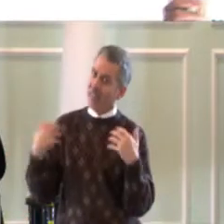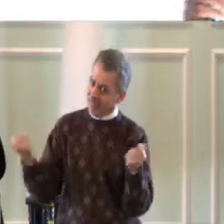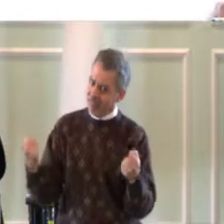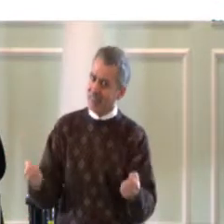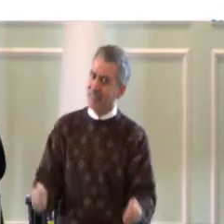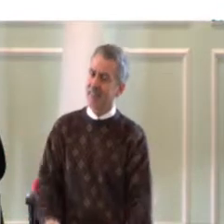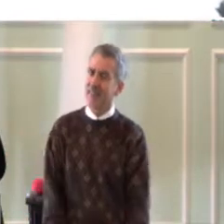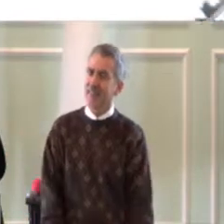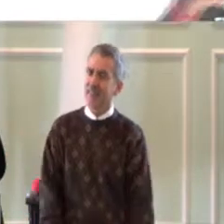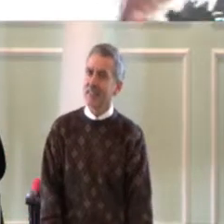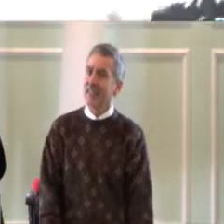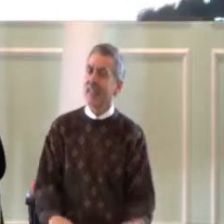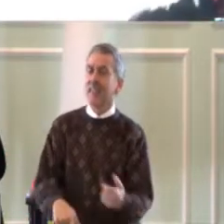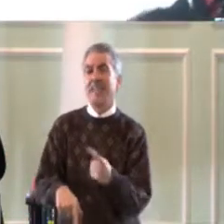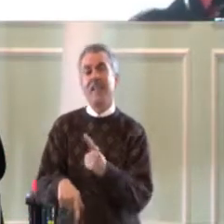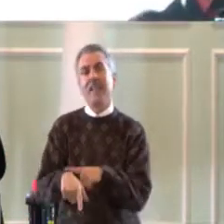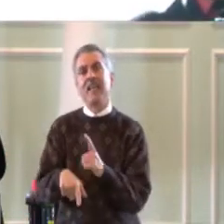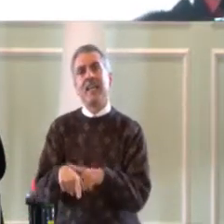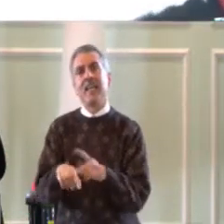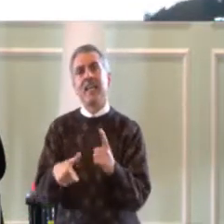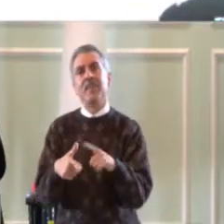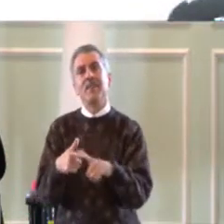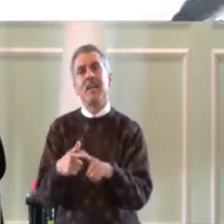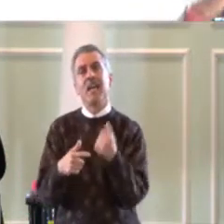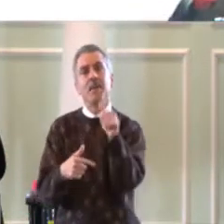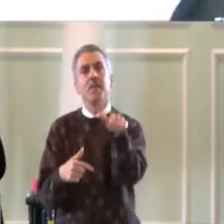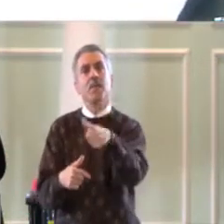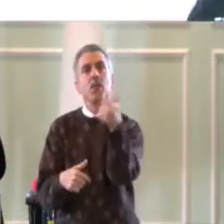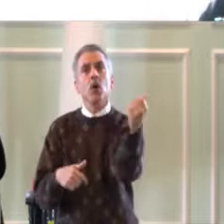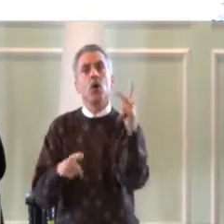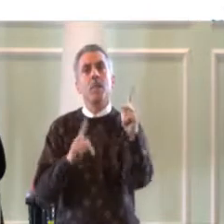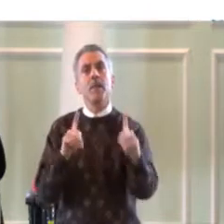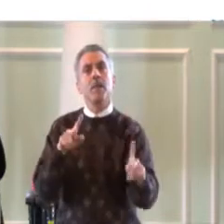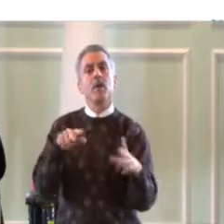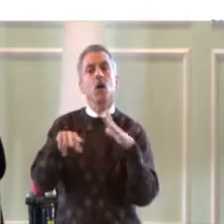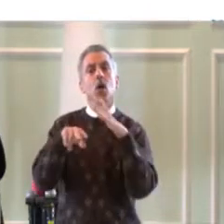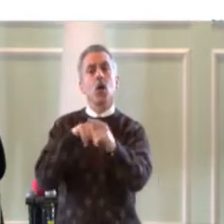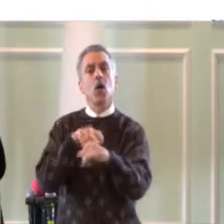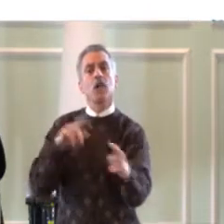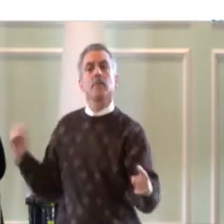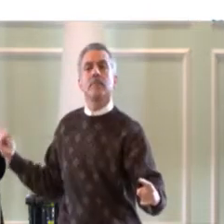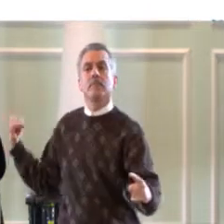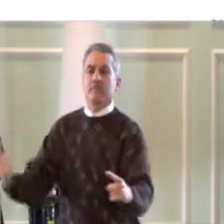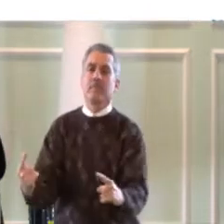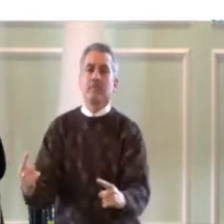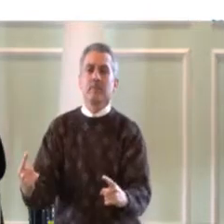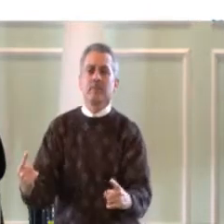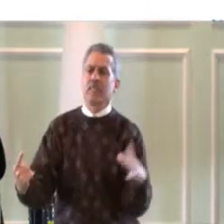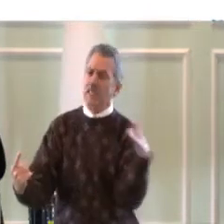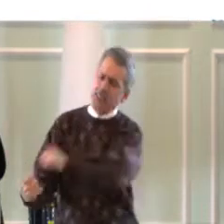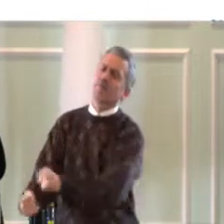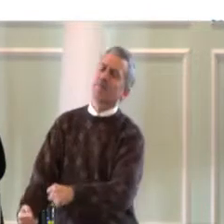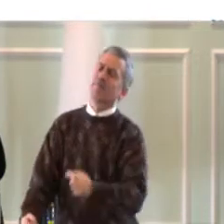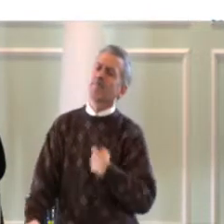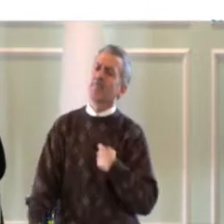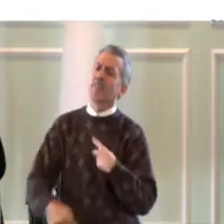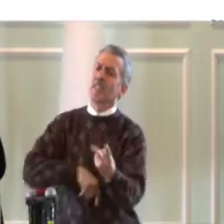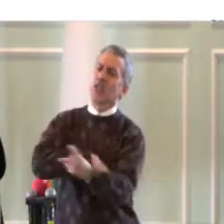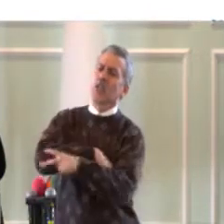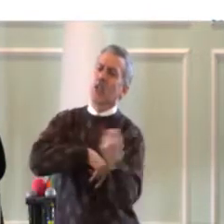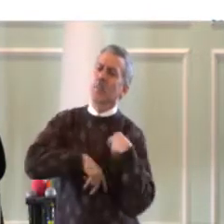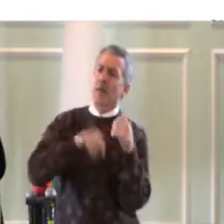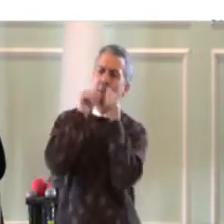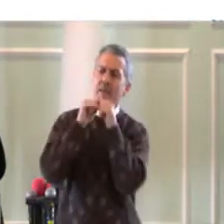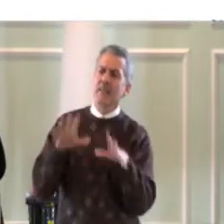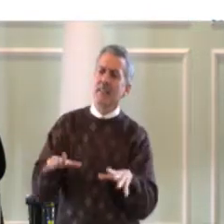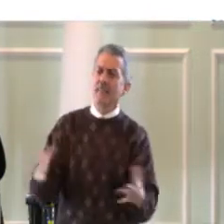every time there is a movement in the water, there is someone else that goes into the water first before me. I can't move. I can't